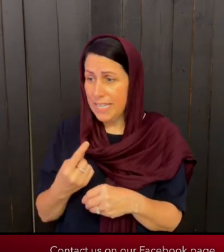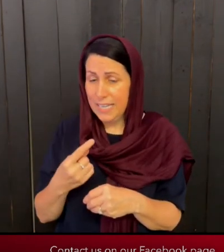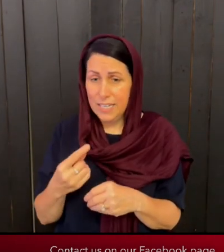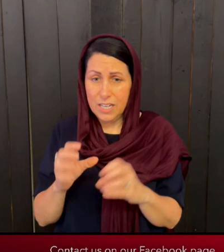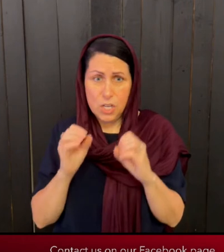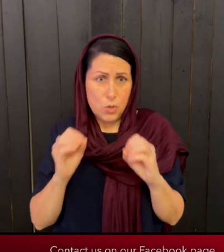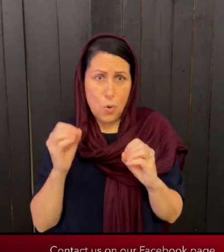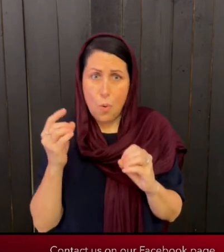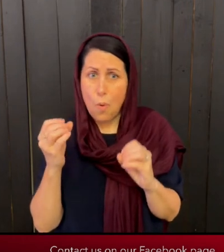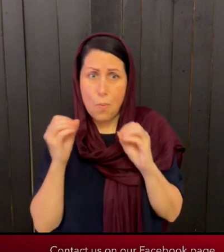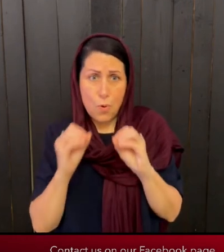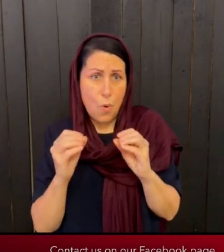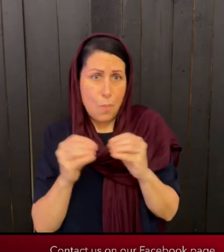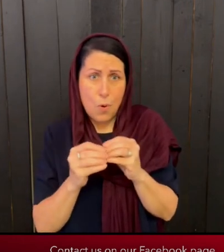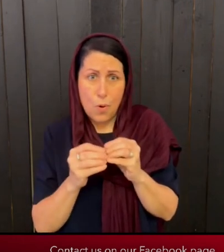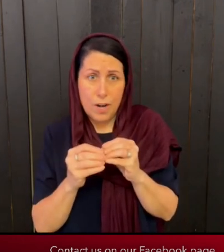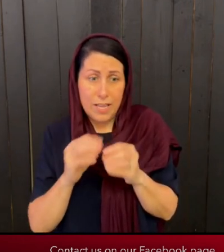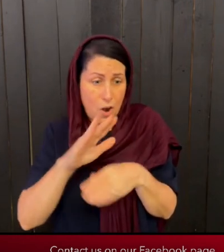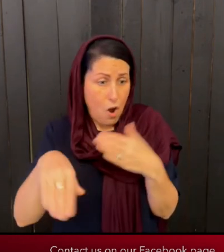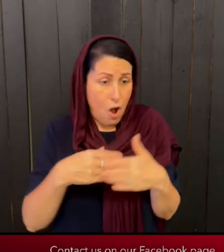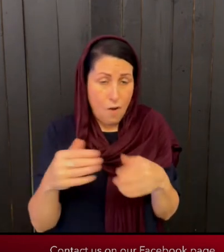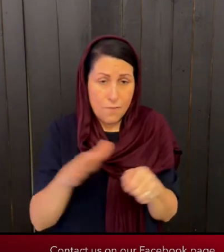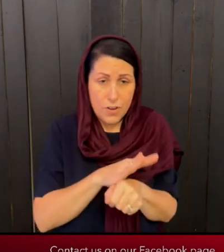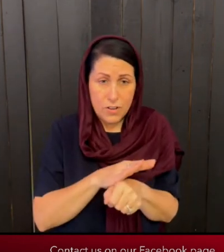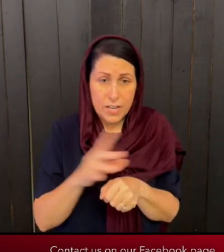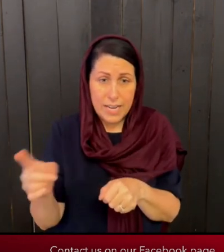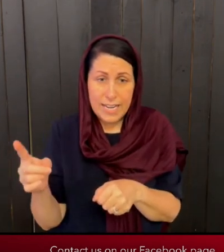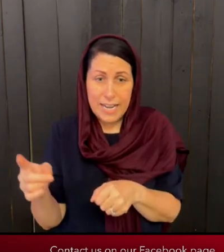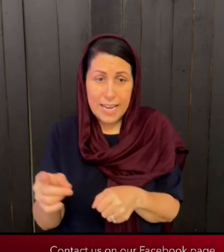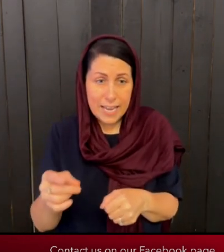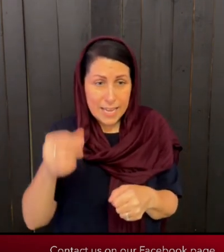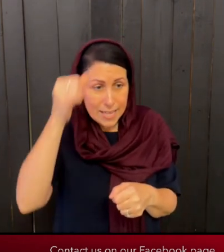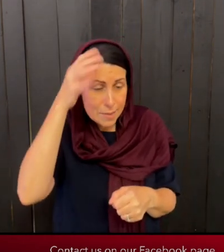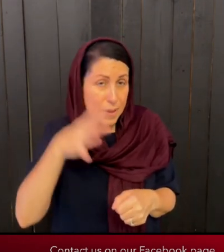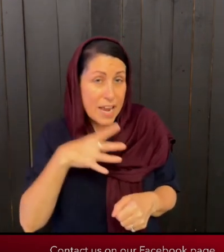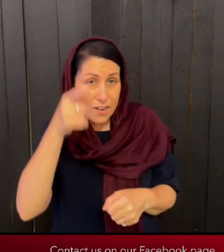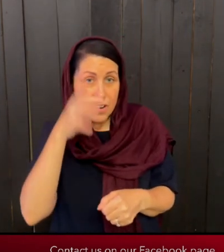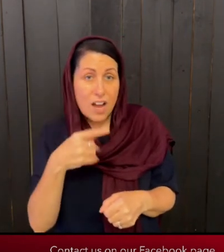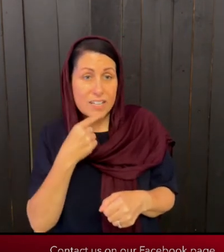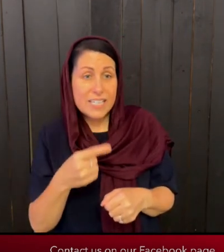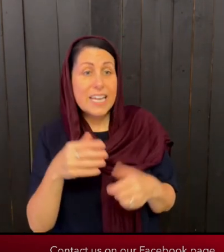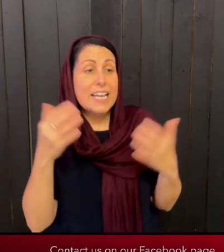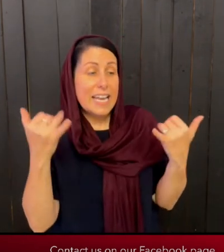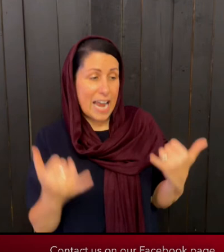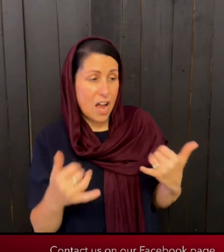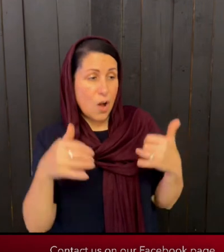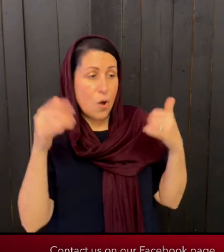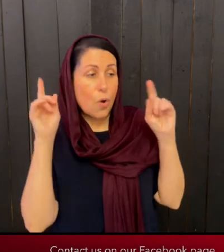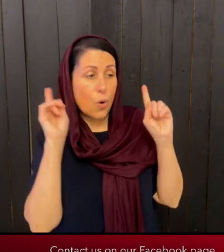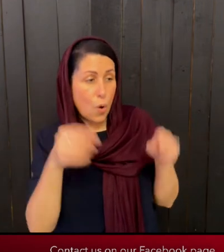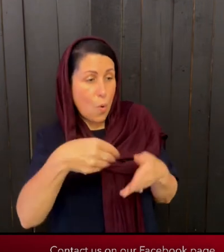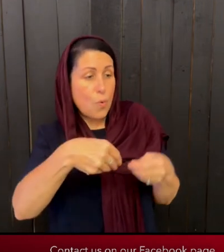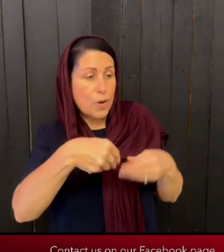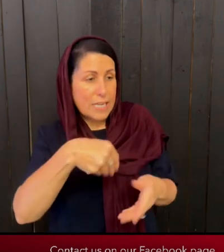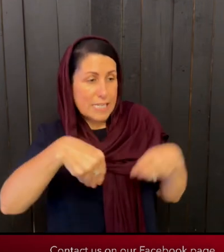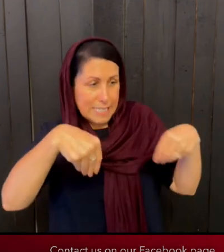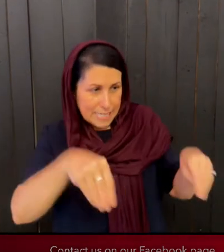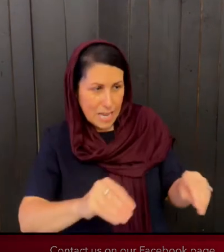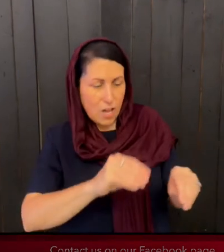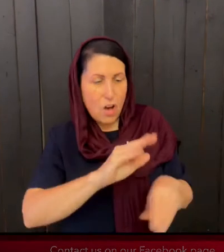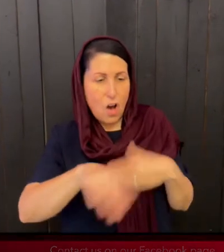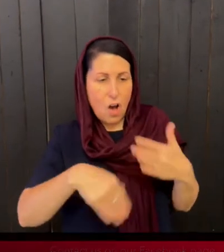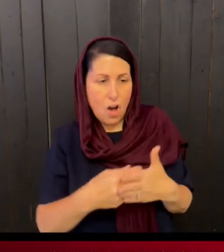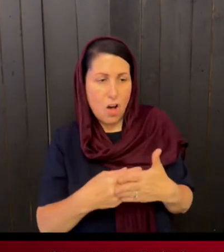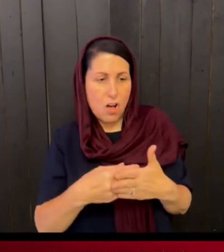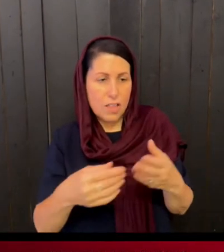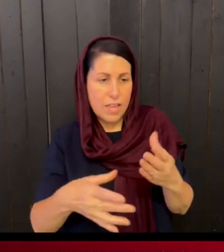Then she came and told the man of God, and he said, "Go sell the oil and pay your debt, and you and your sons can live on the rest." I love